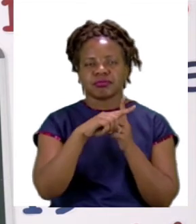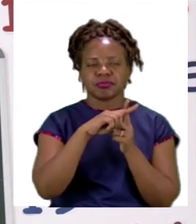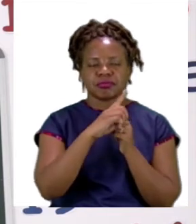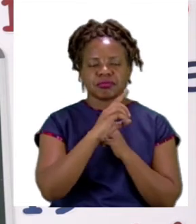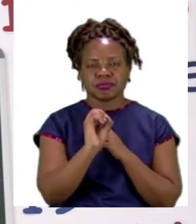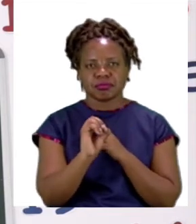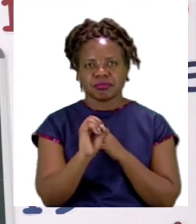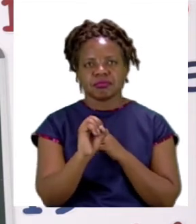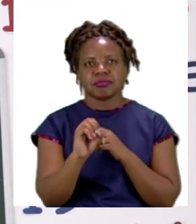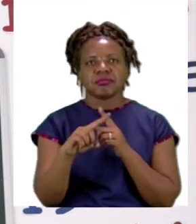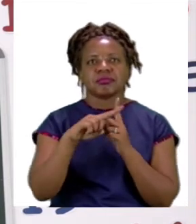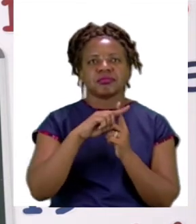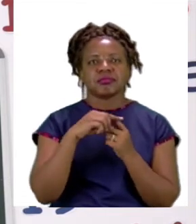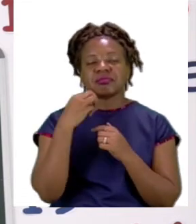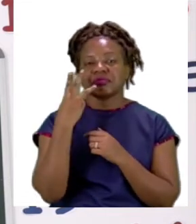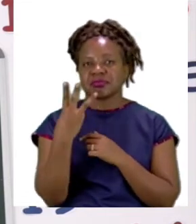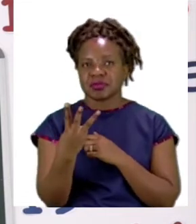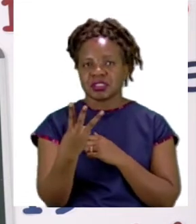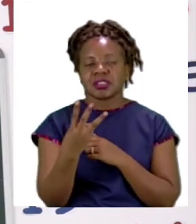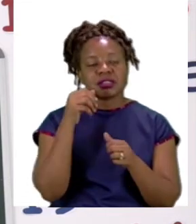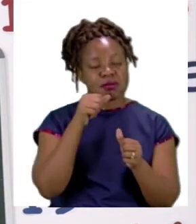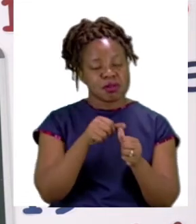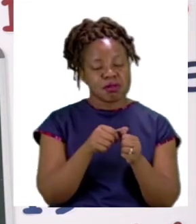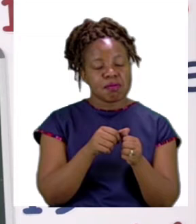plus 3 equals